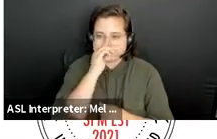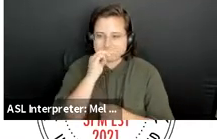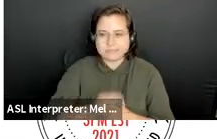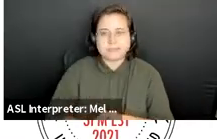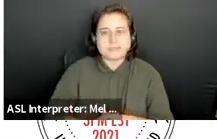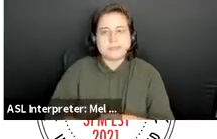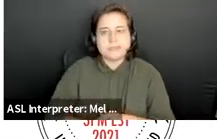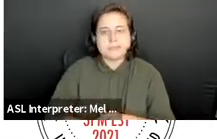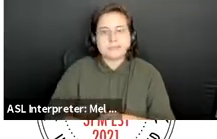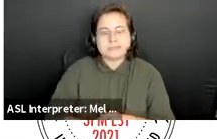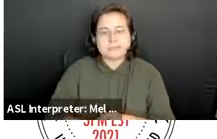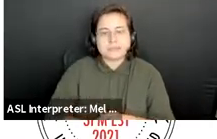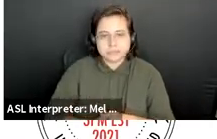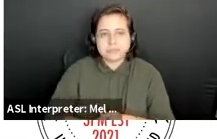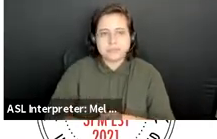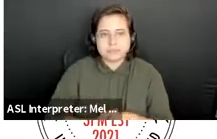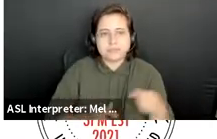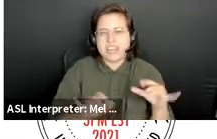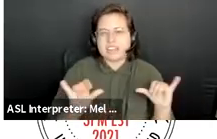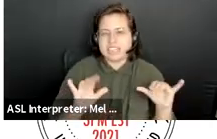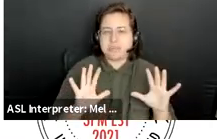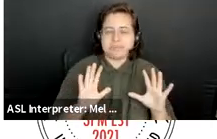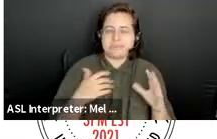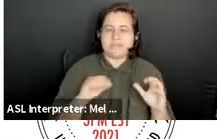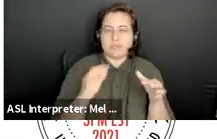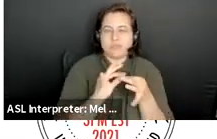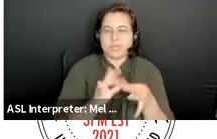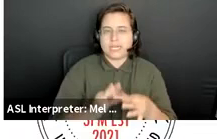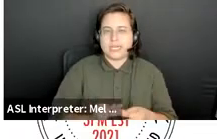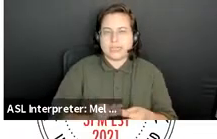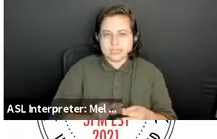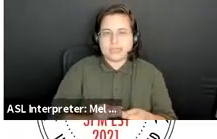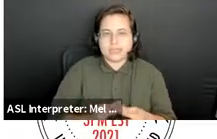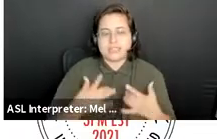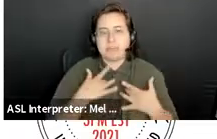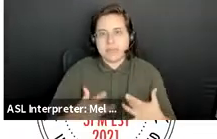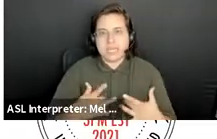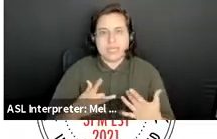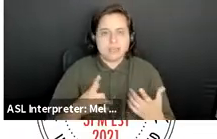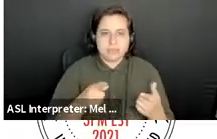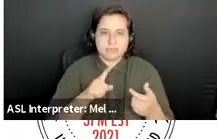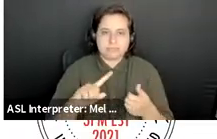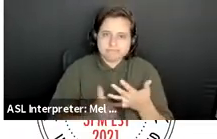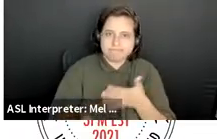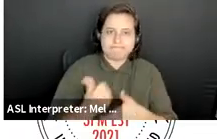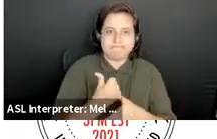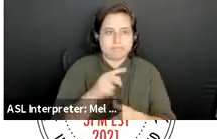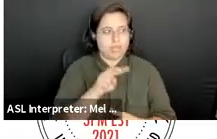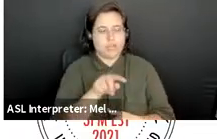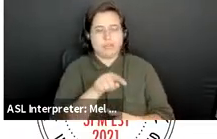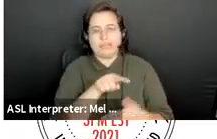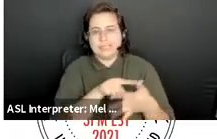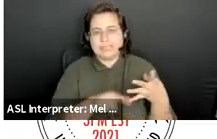main links through that resource. It is, really where we point everyone first. So this is kind of your one-stop